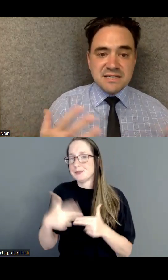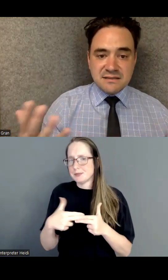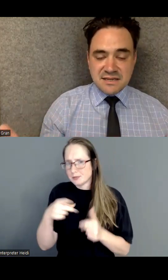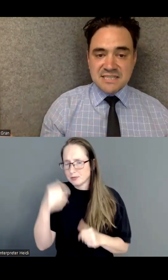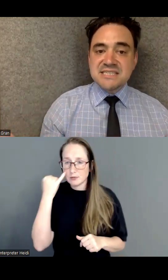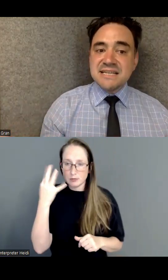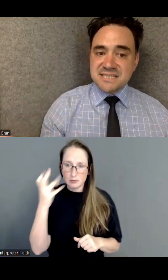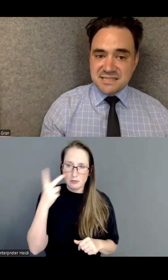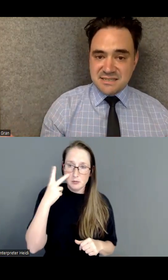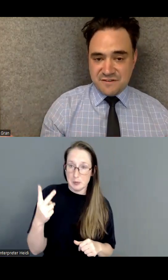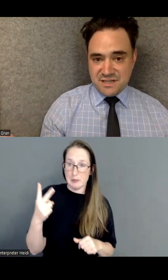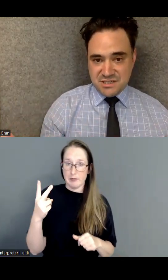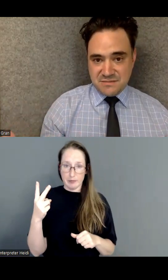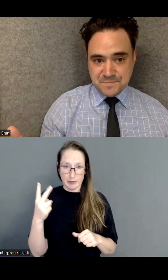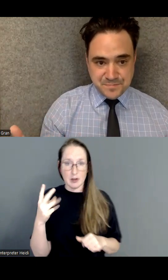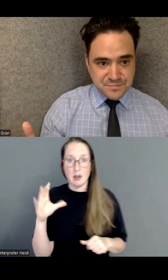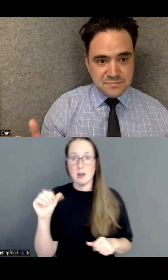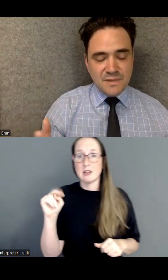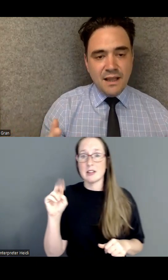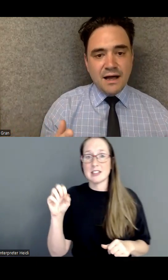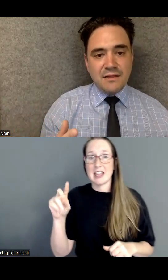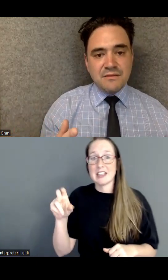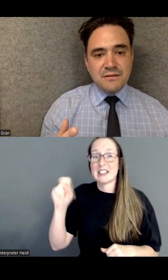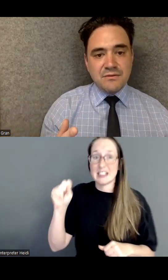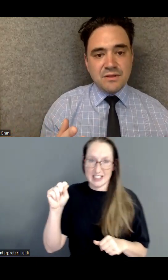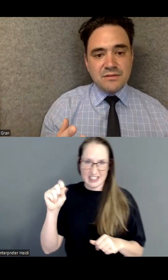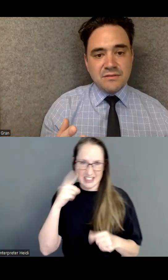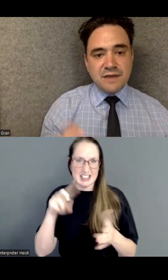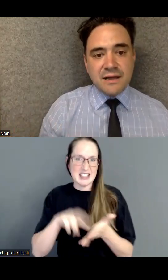to see the consensus definition,